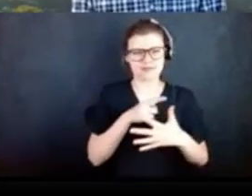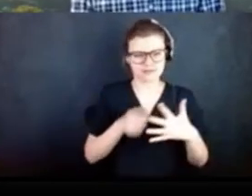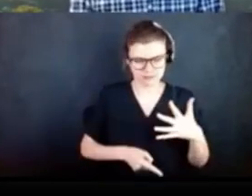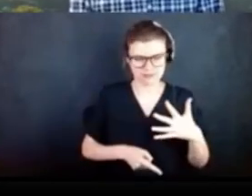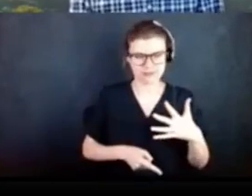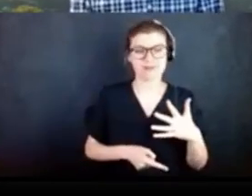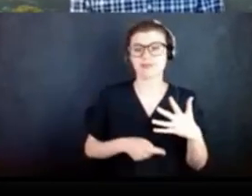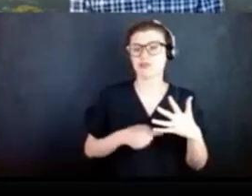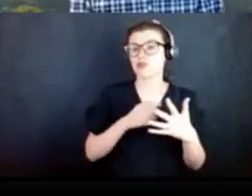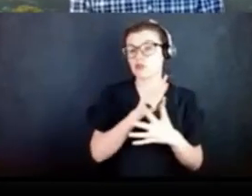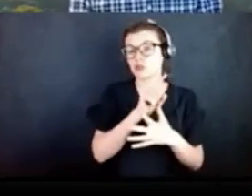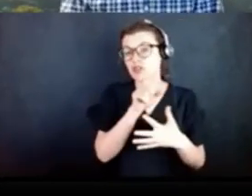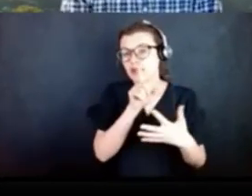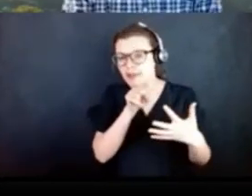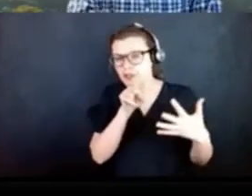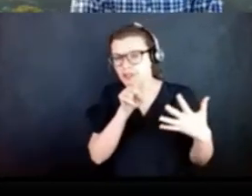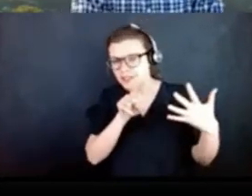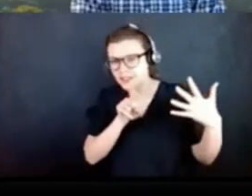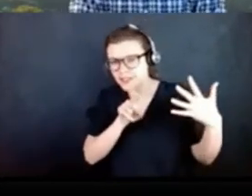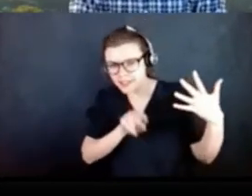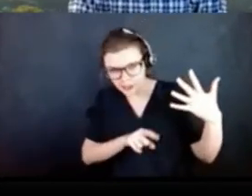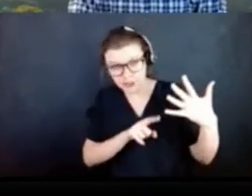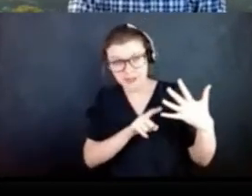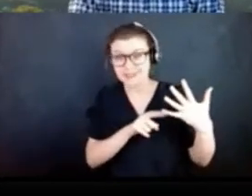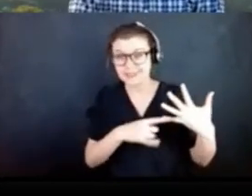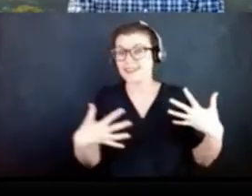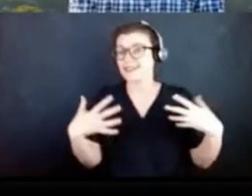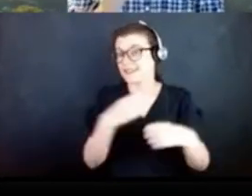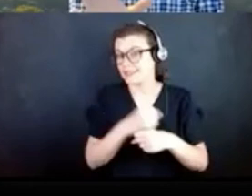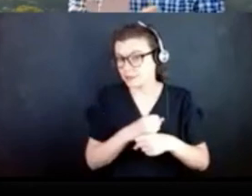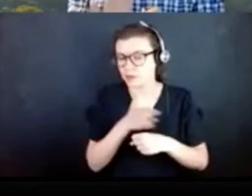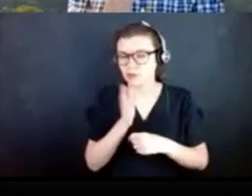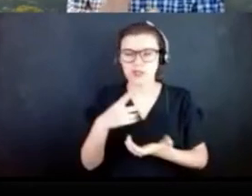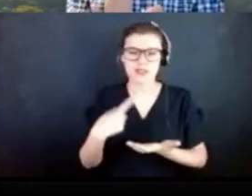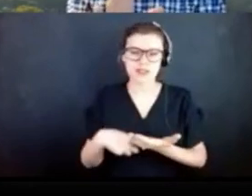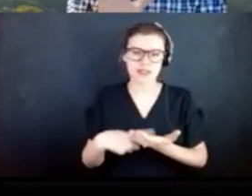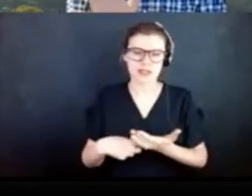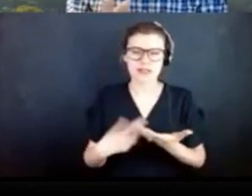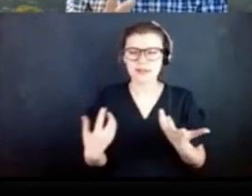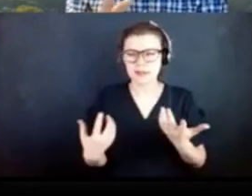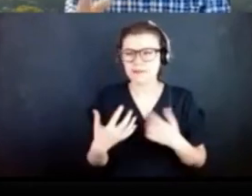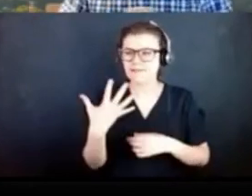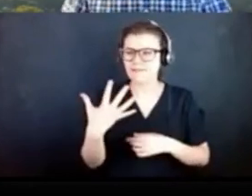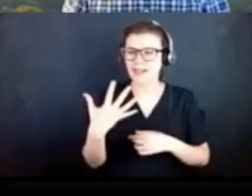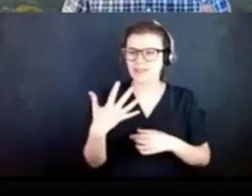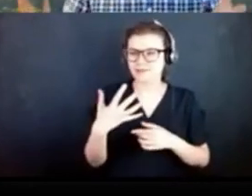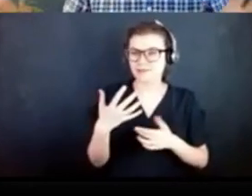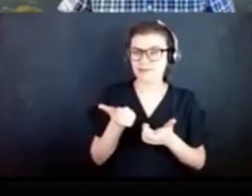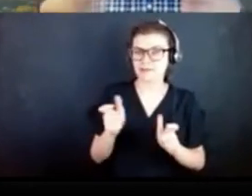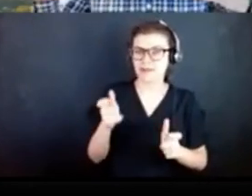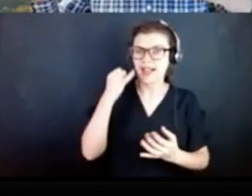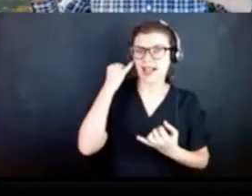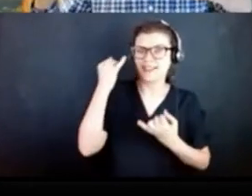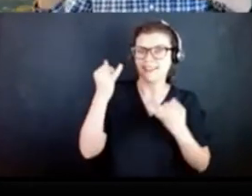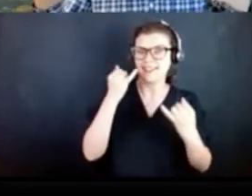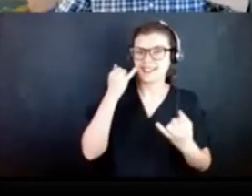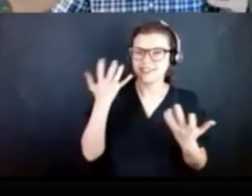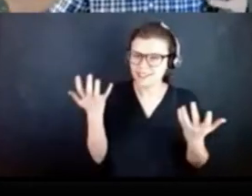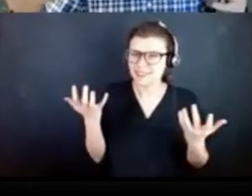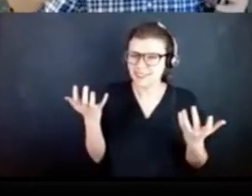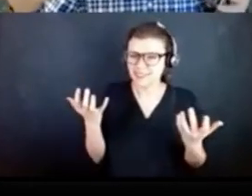then as in summary, discuss five ideas that we can sort of